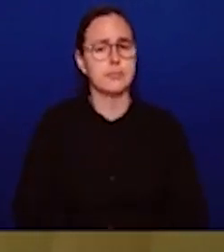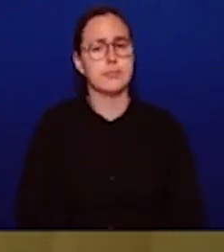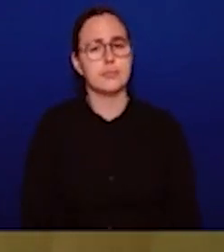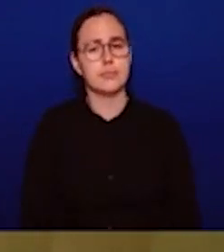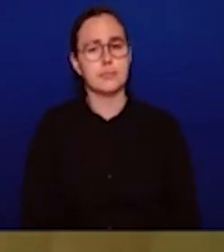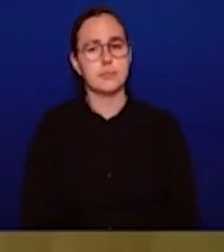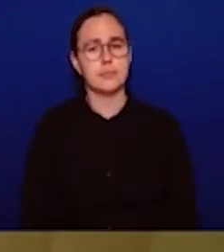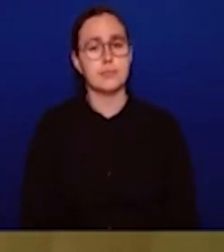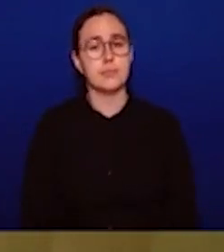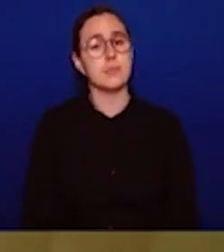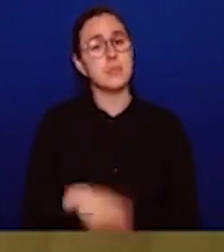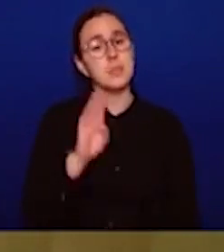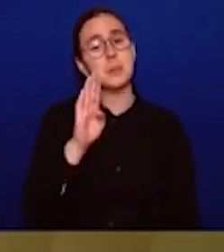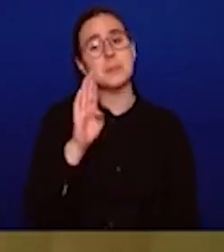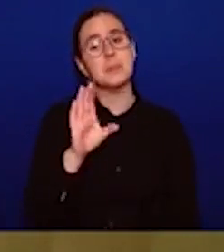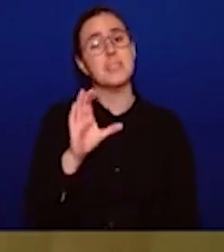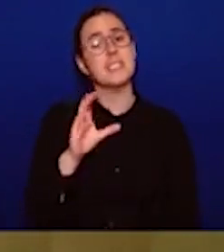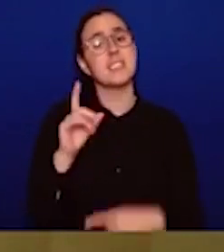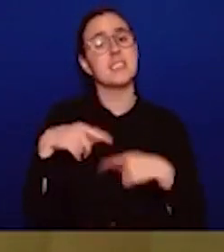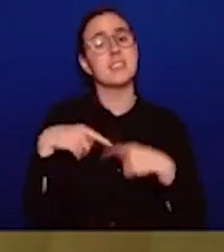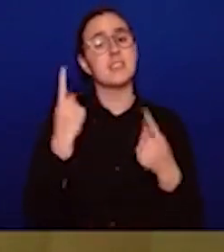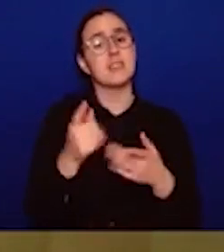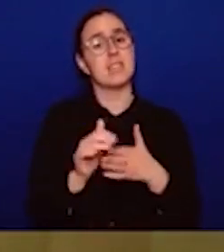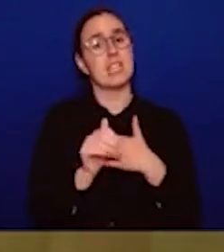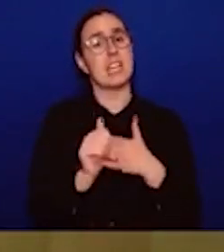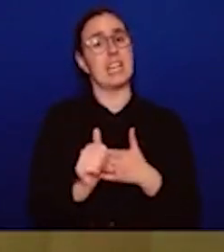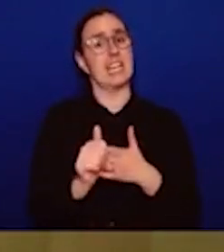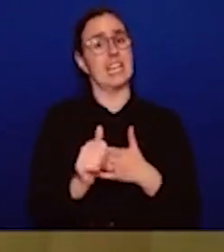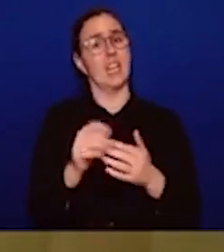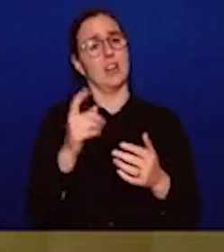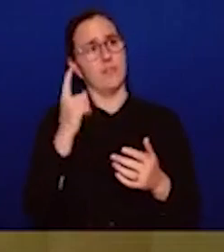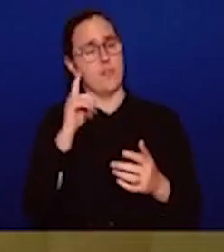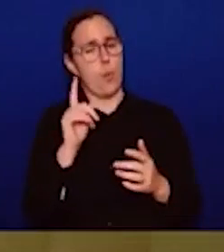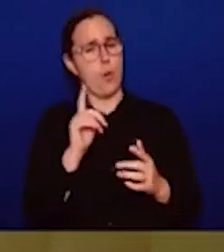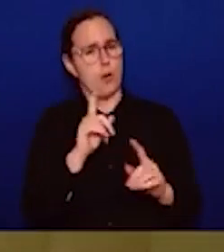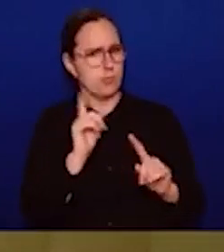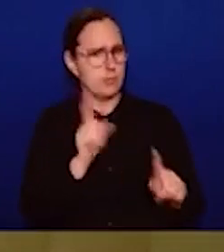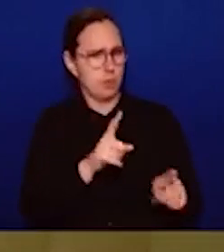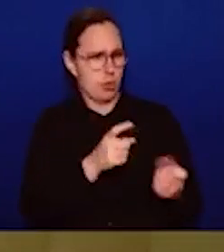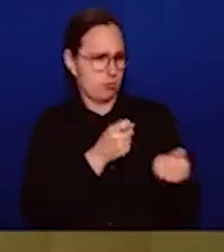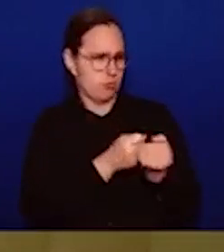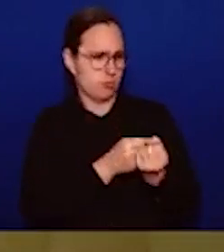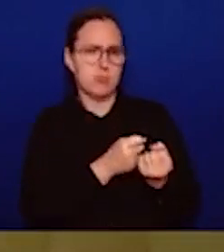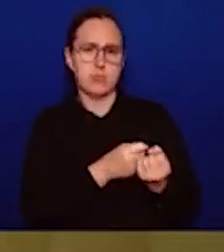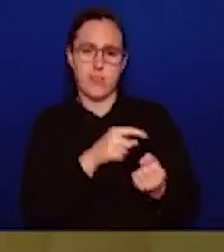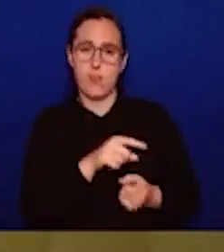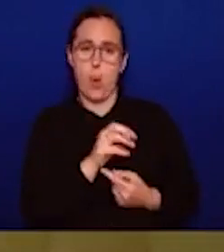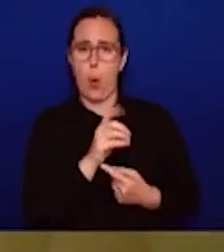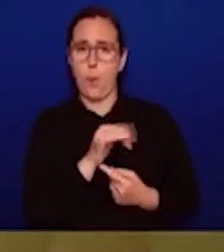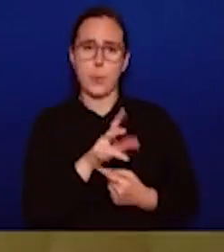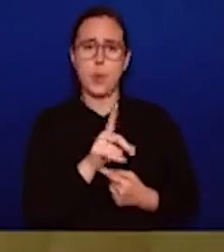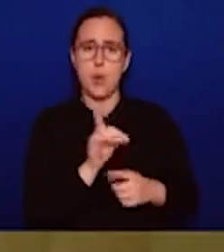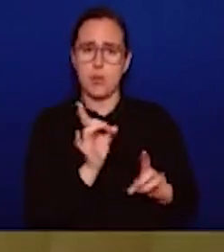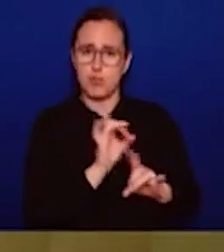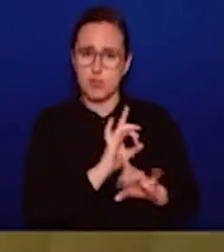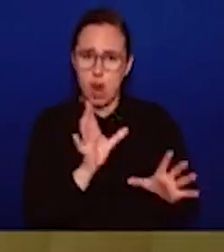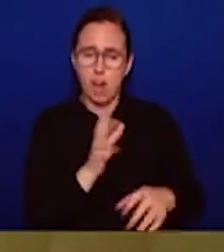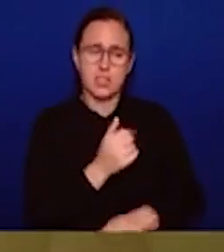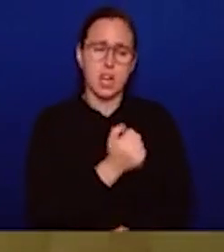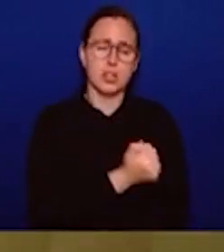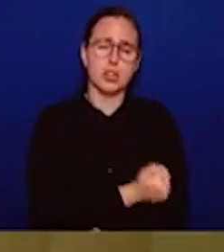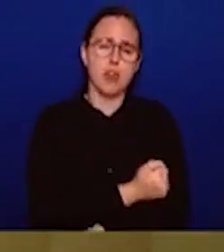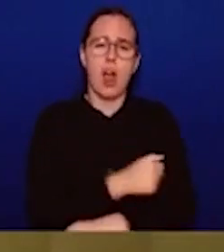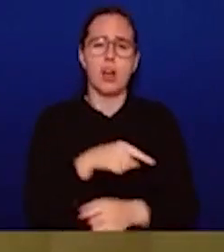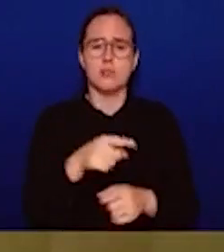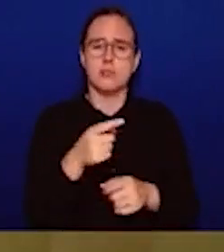crisis, the toxic drug supply crisis that we're facing. We've had an important partnership with the federal government to try